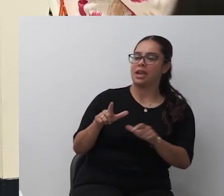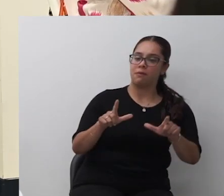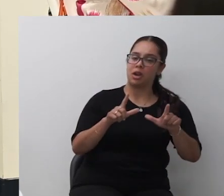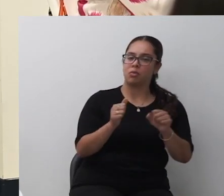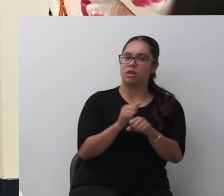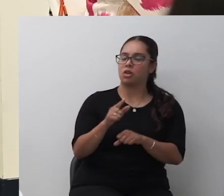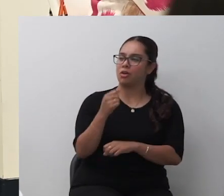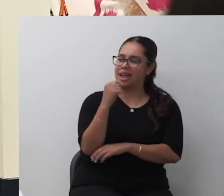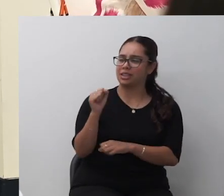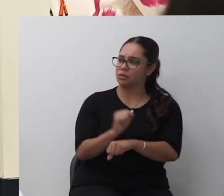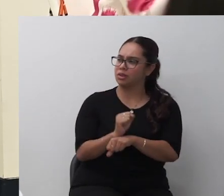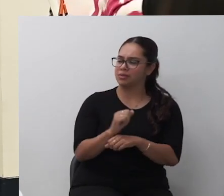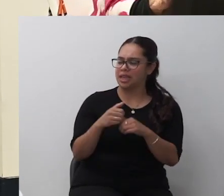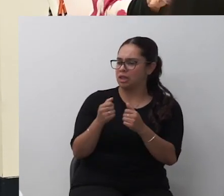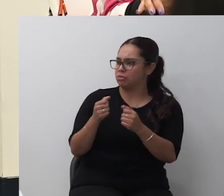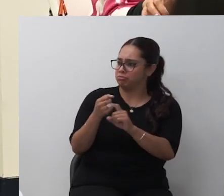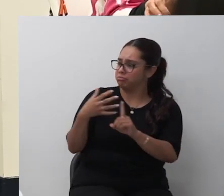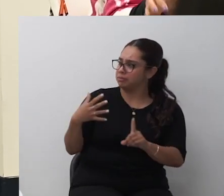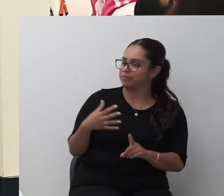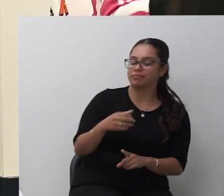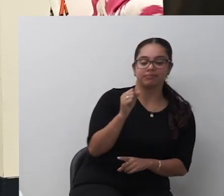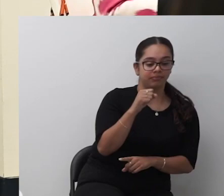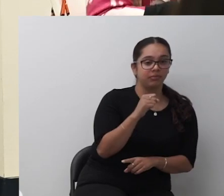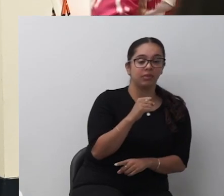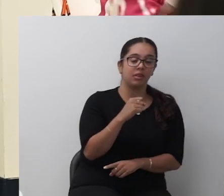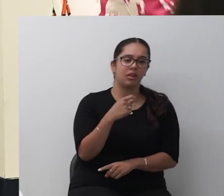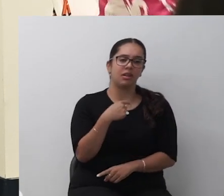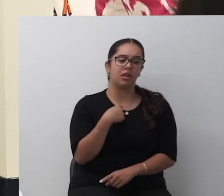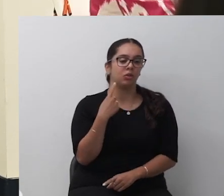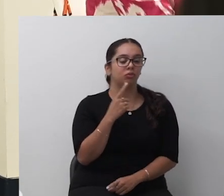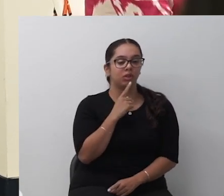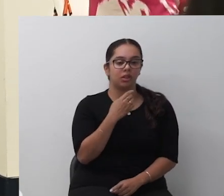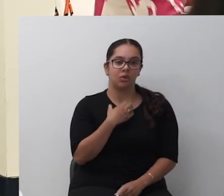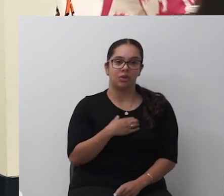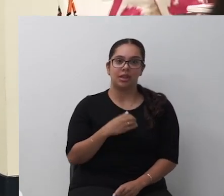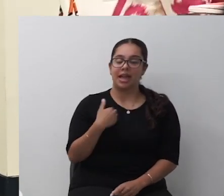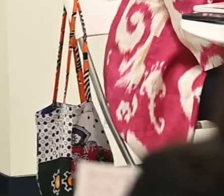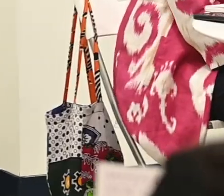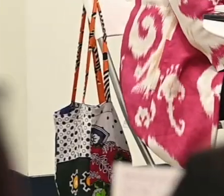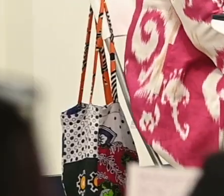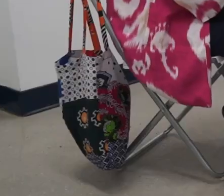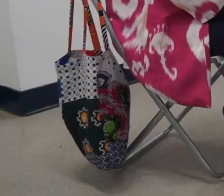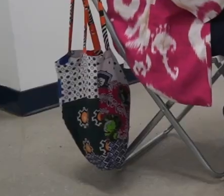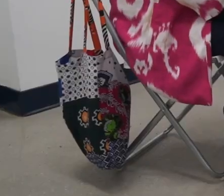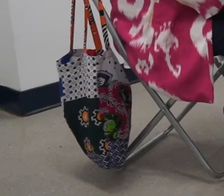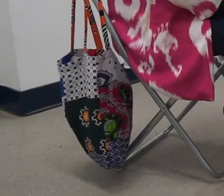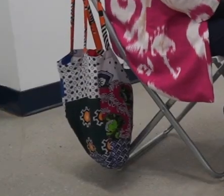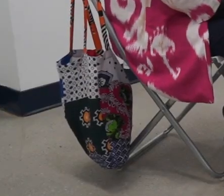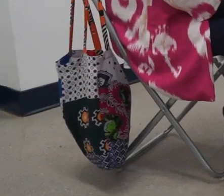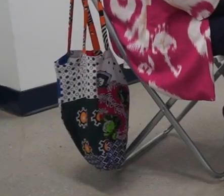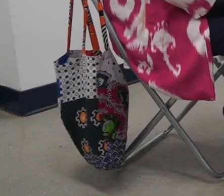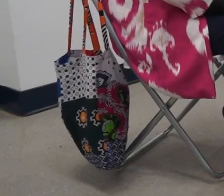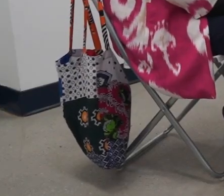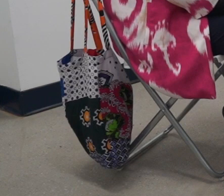how it's helped you? Or? Yeah, so I really wish I had Deepa's framework when I was in